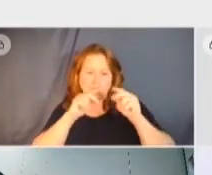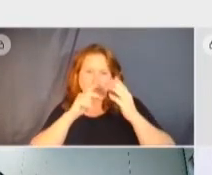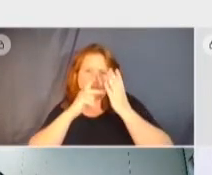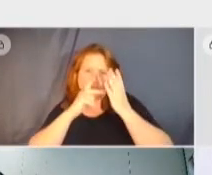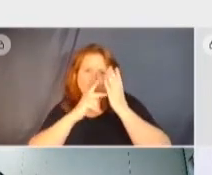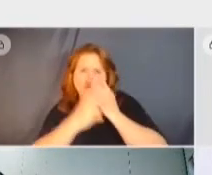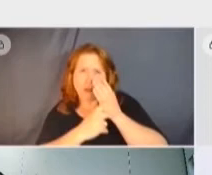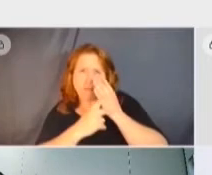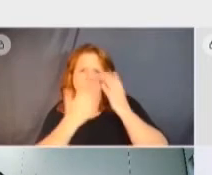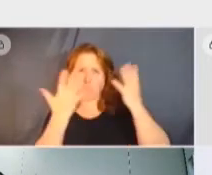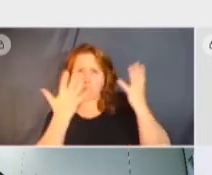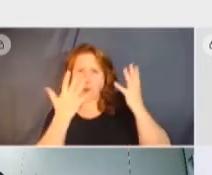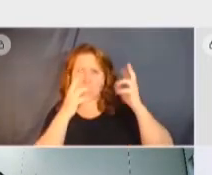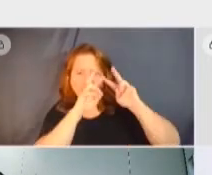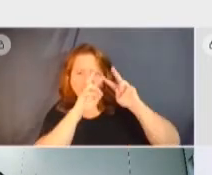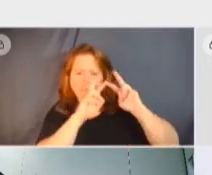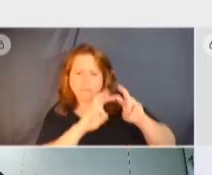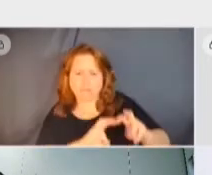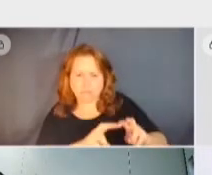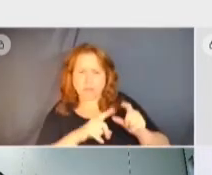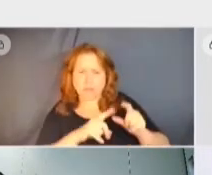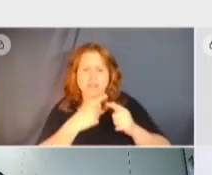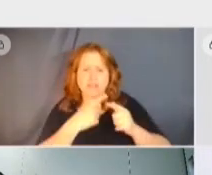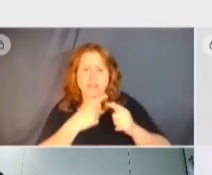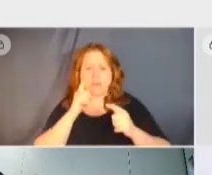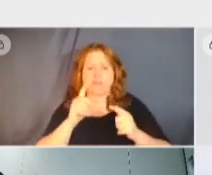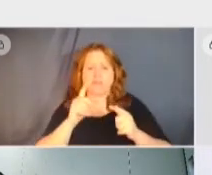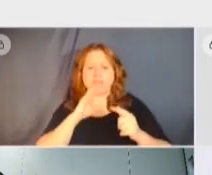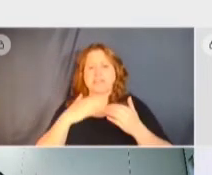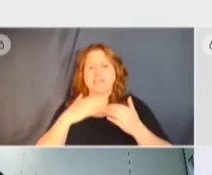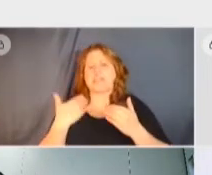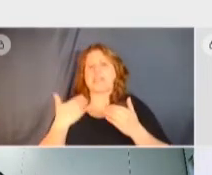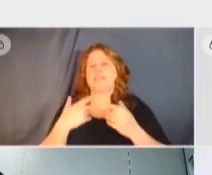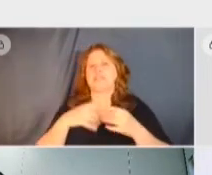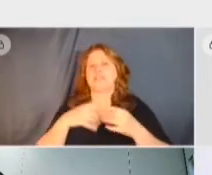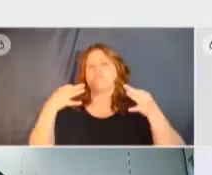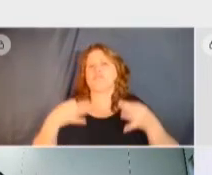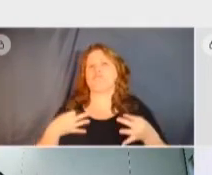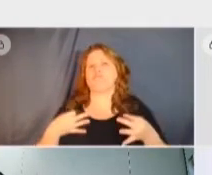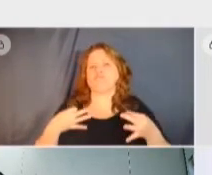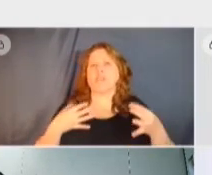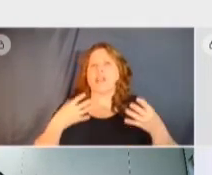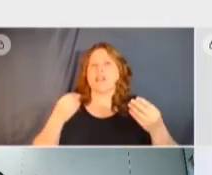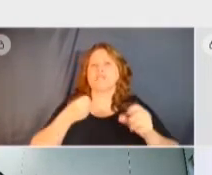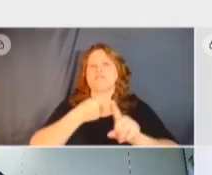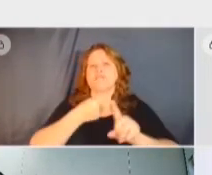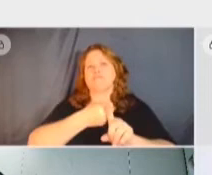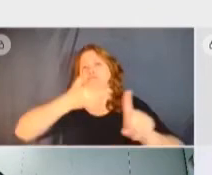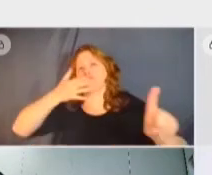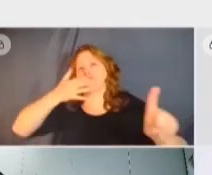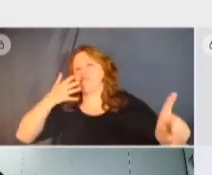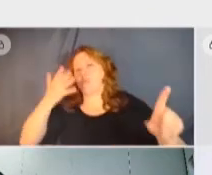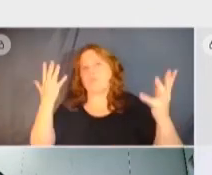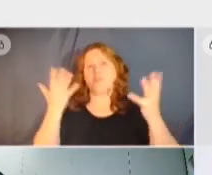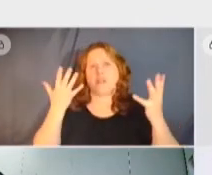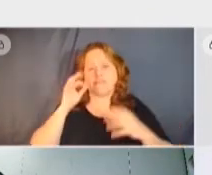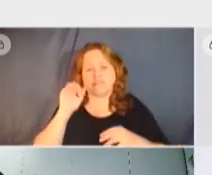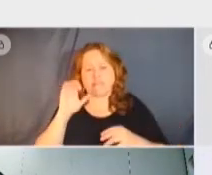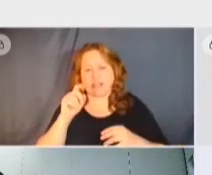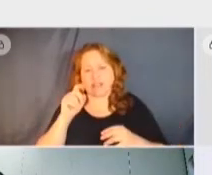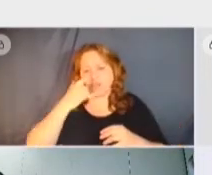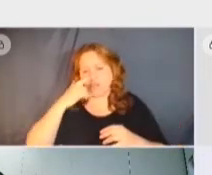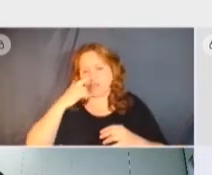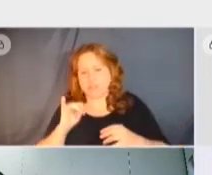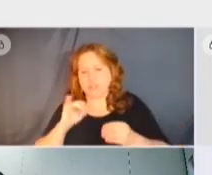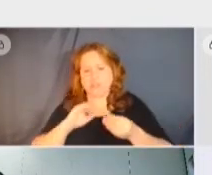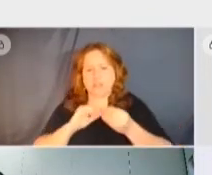of spaces is wrong, they just basically provided 134 spots that were 6x6, and it didn't